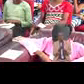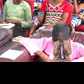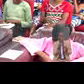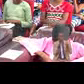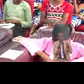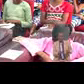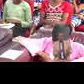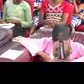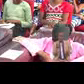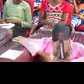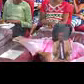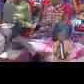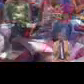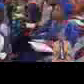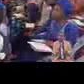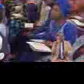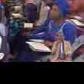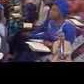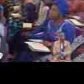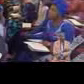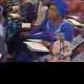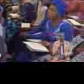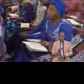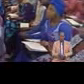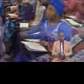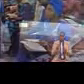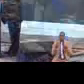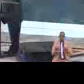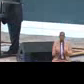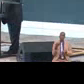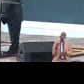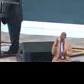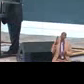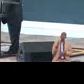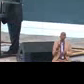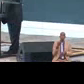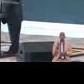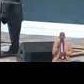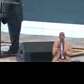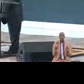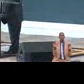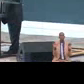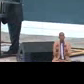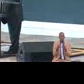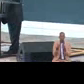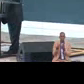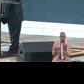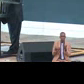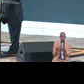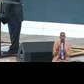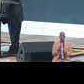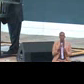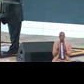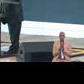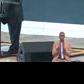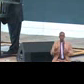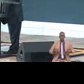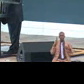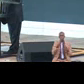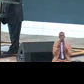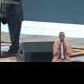of God, is such a child of God, there is nothing in to rebuke. Your life will